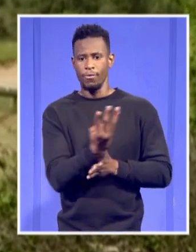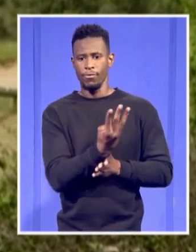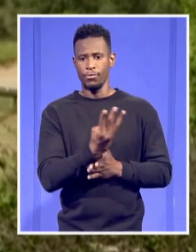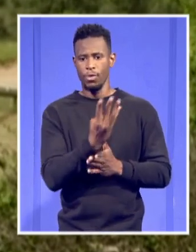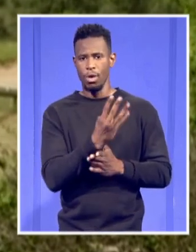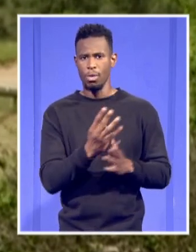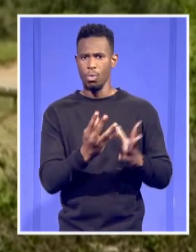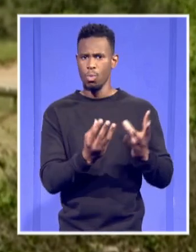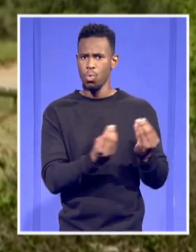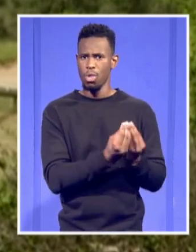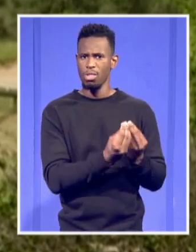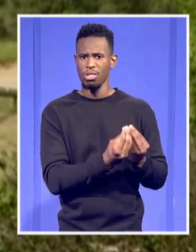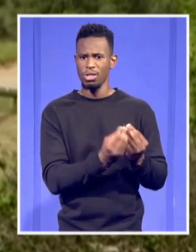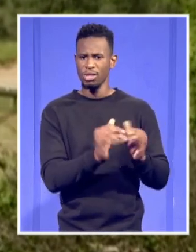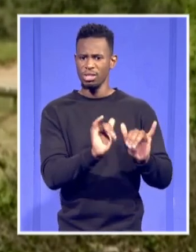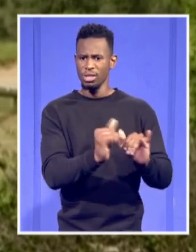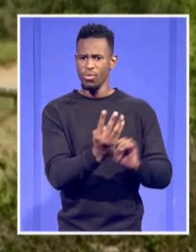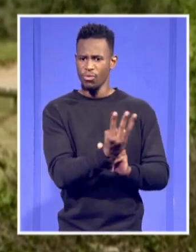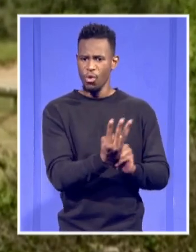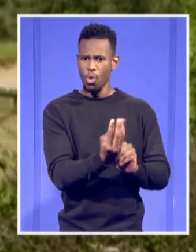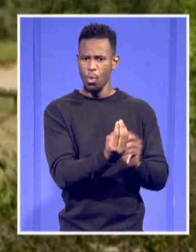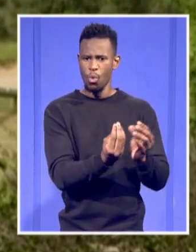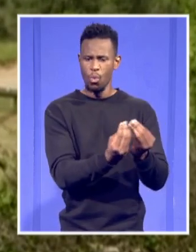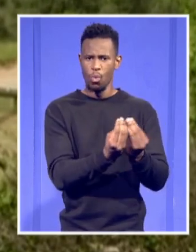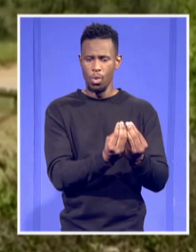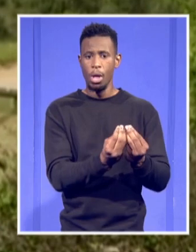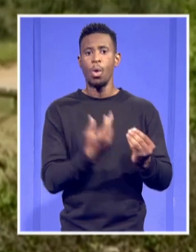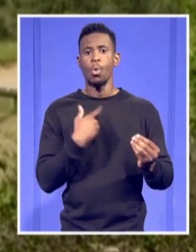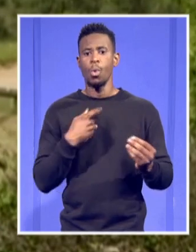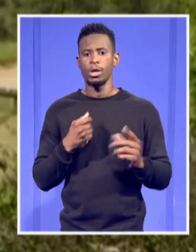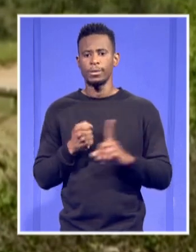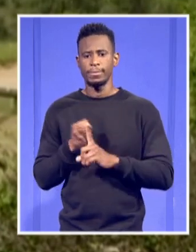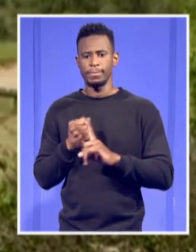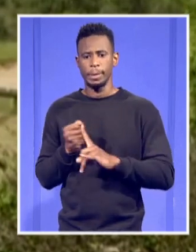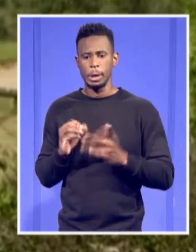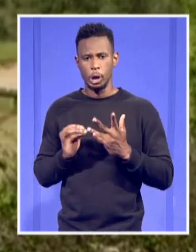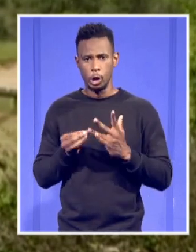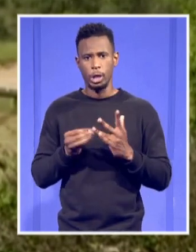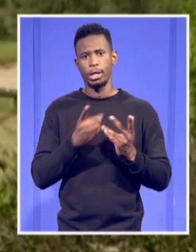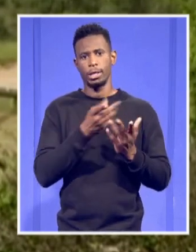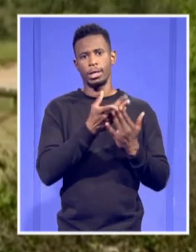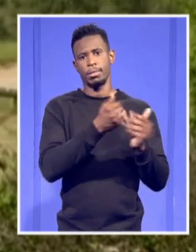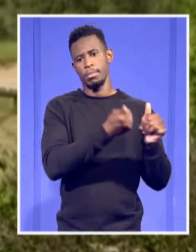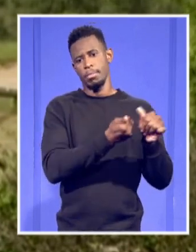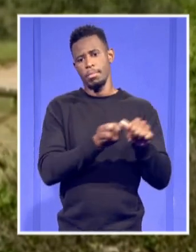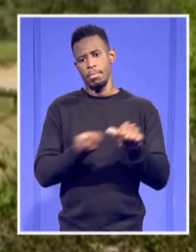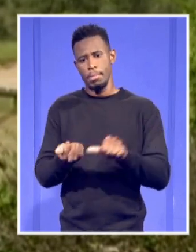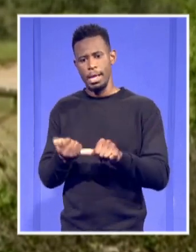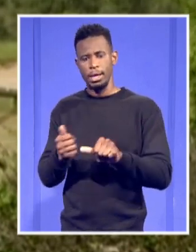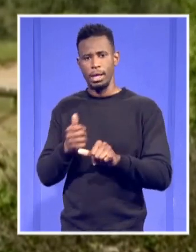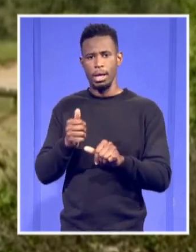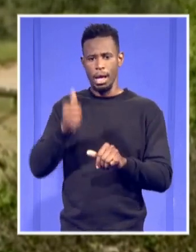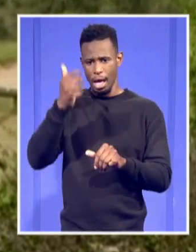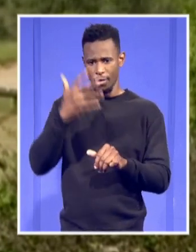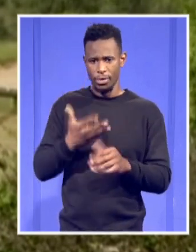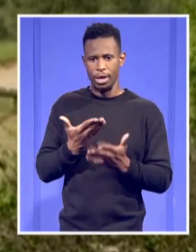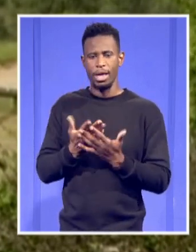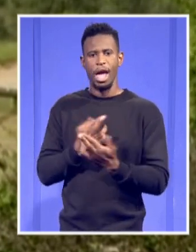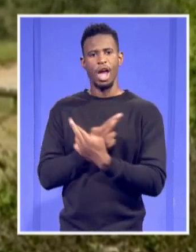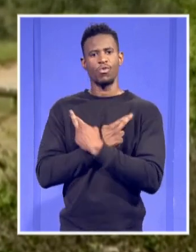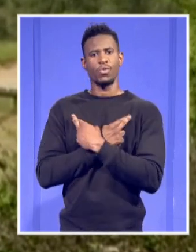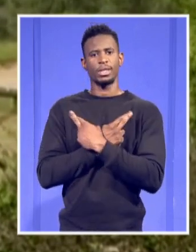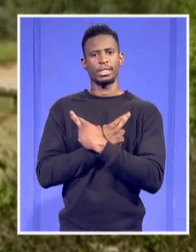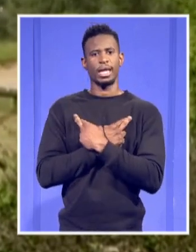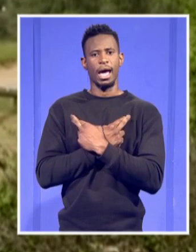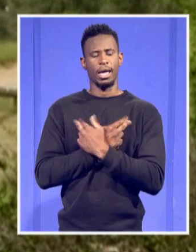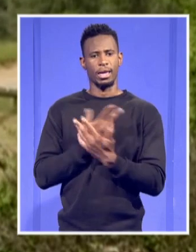their entire lives. And we did the utmost that we can do to bring them back to a place where they can have a retirement, really, and